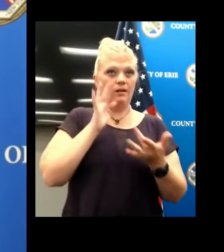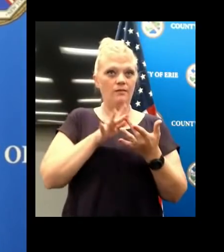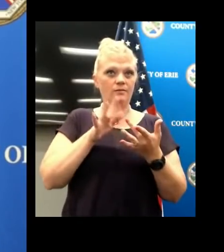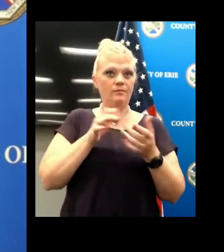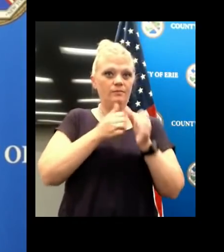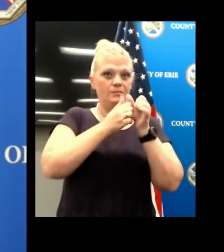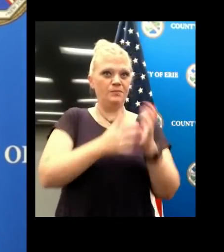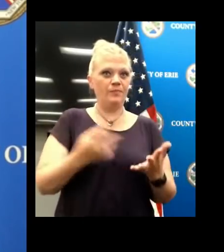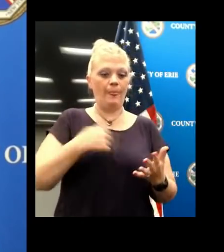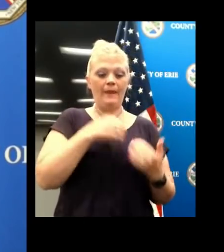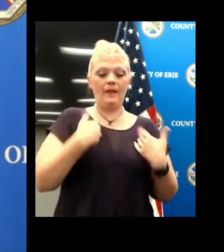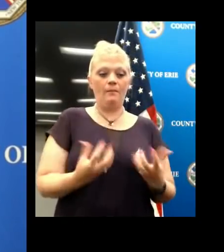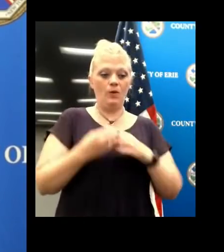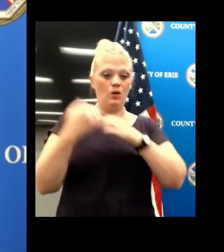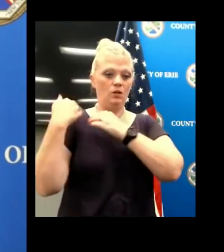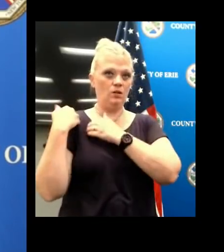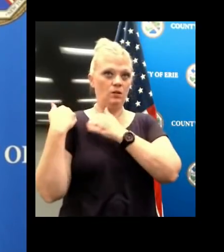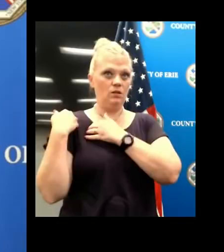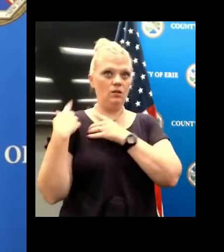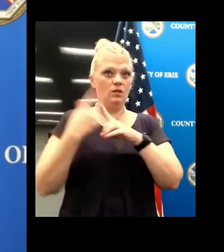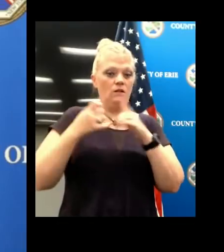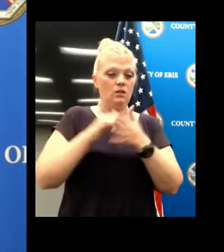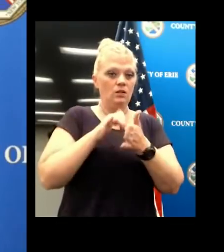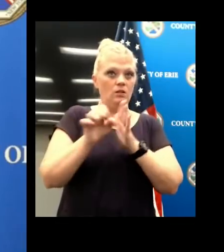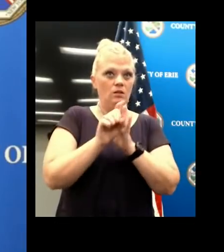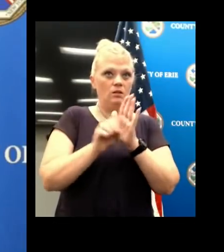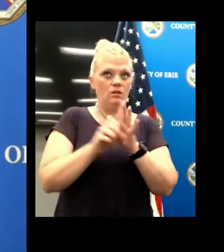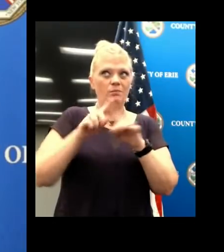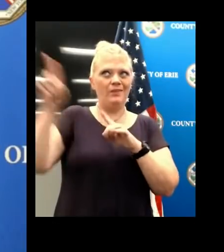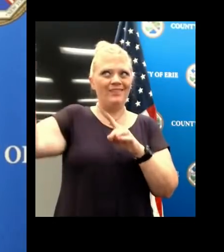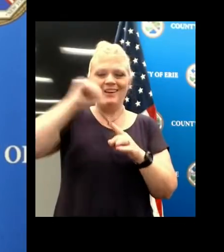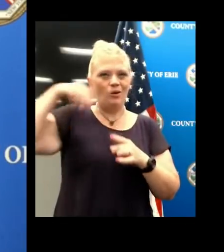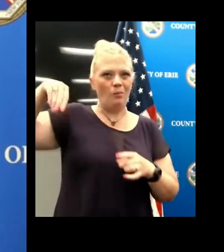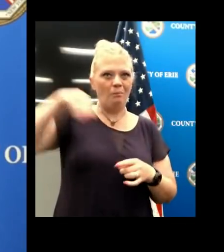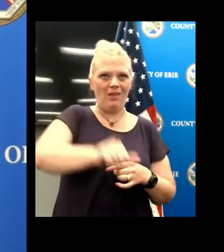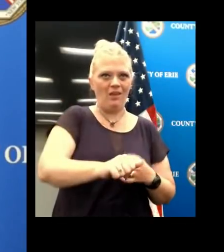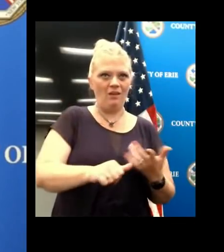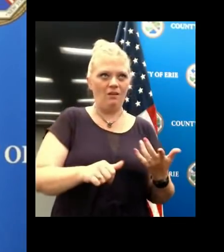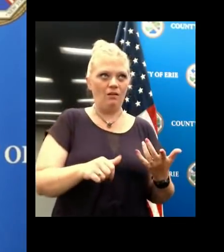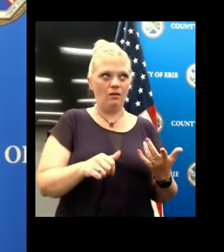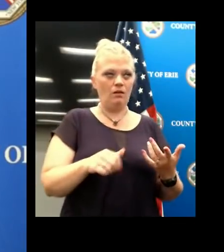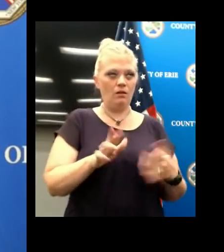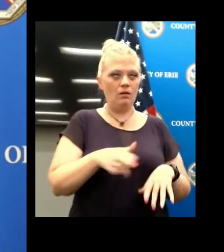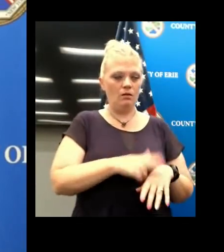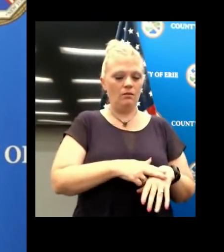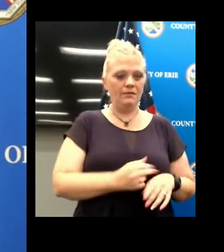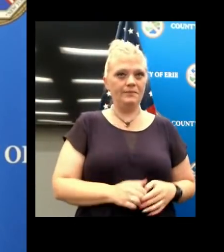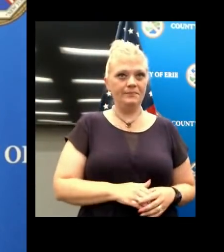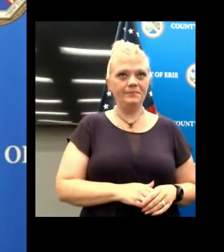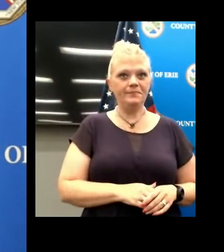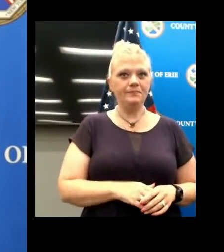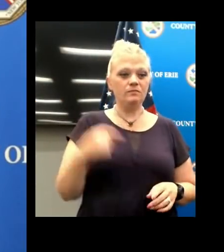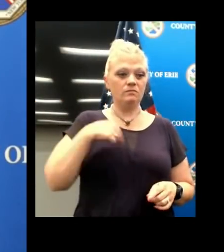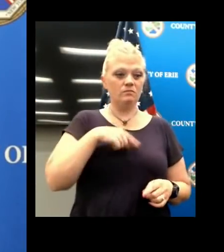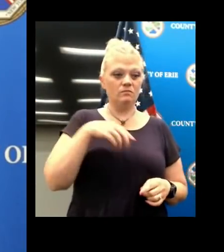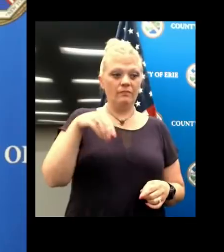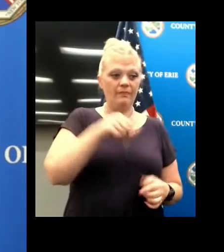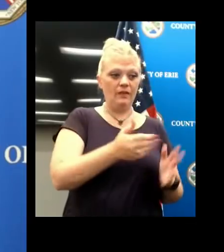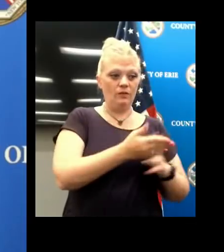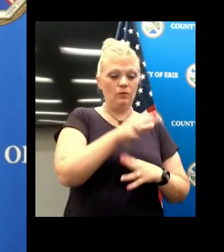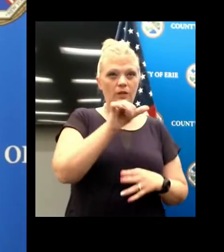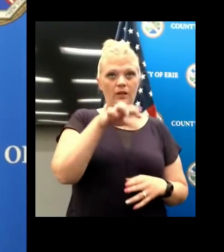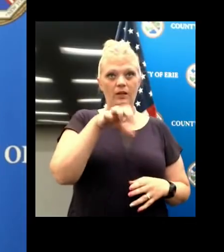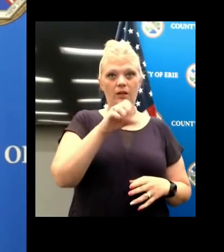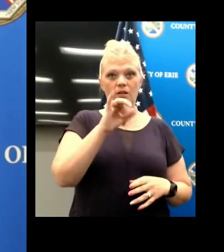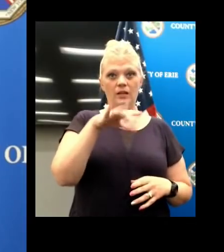have more responsibility that's been put on us by New York State, but they're not paying for it, which is the usual. We can pay for that through the CARES Act